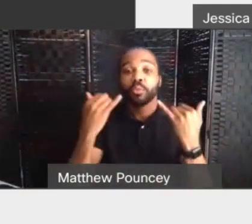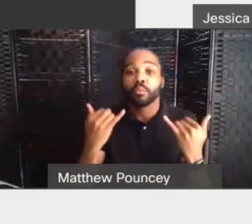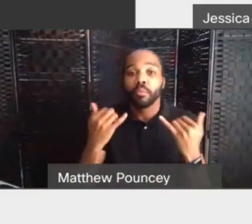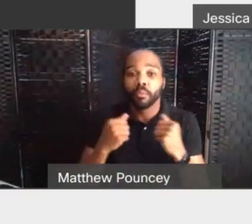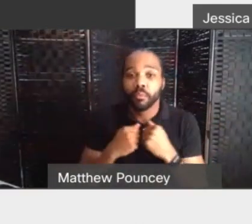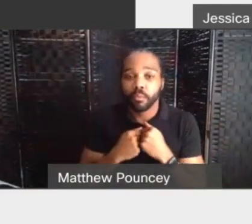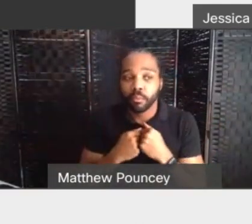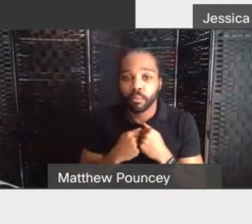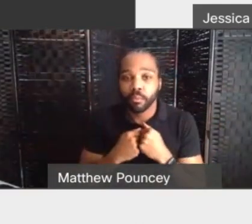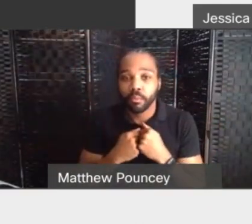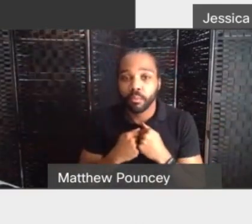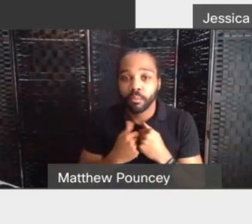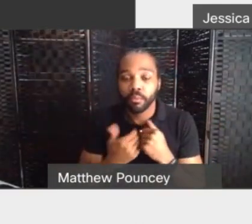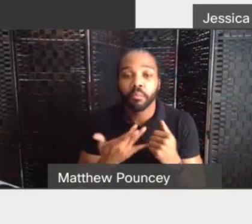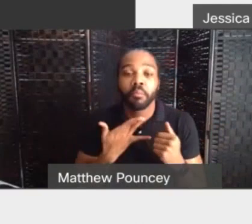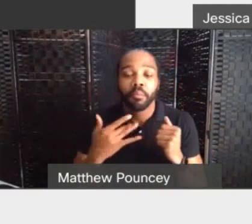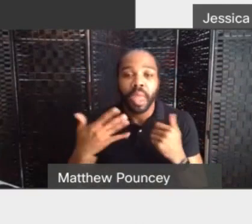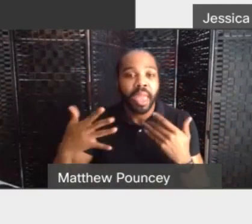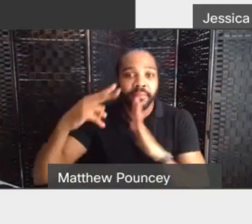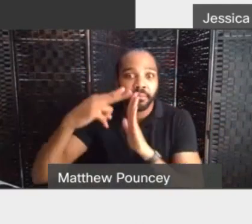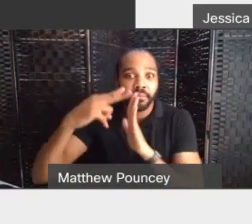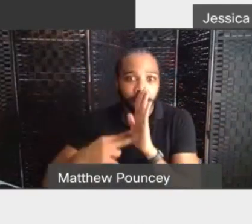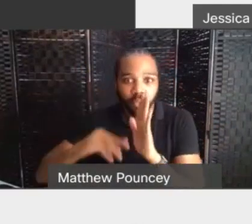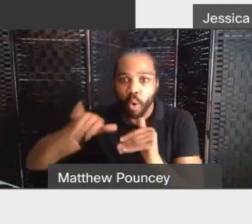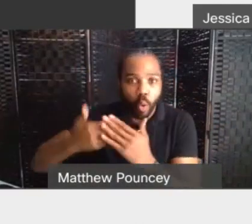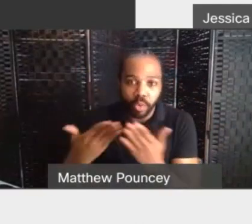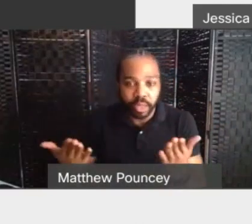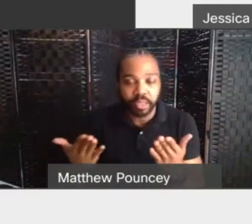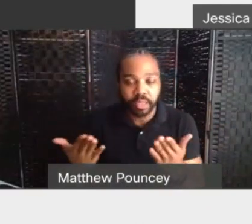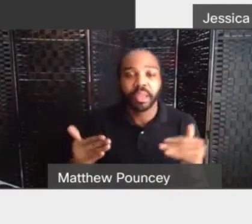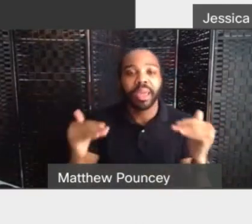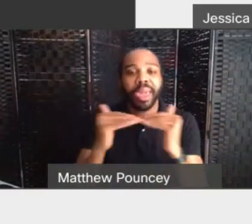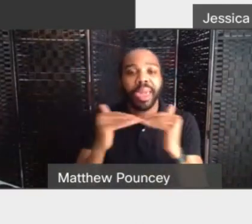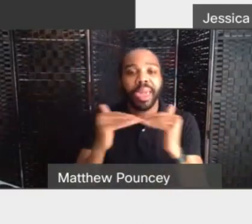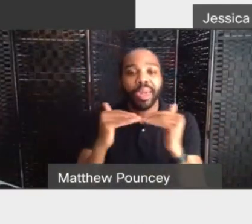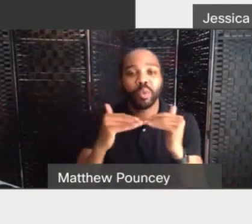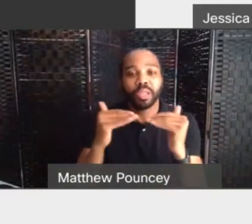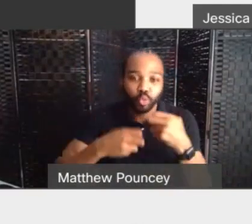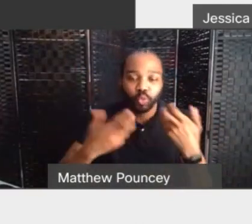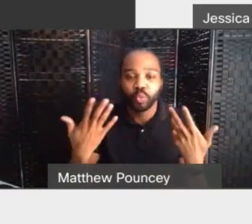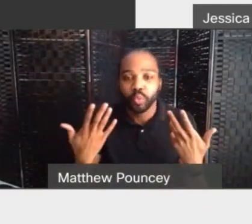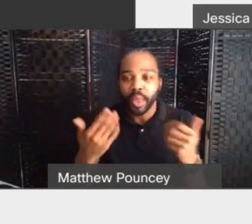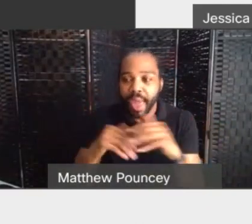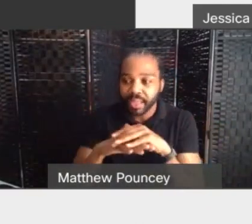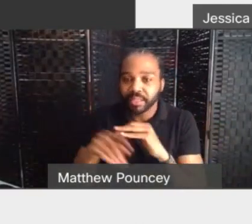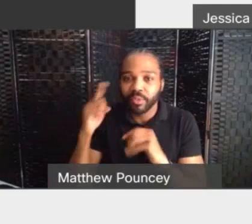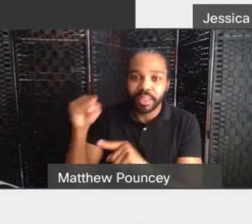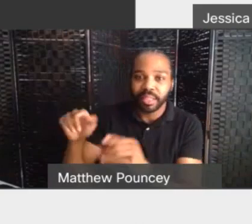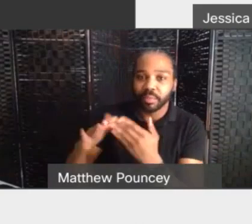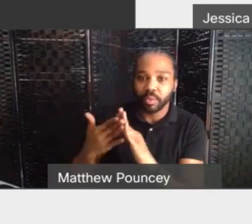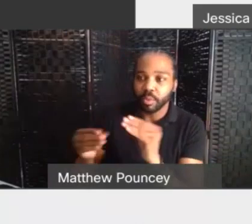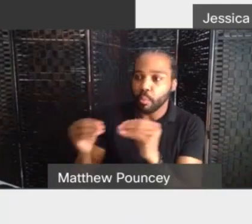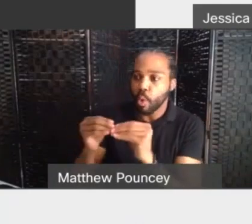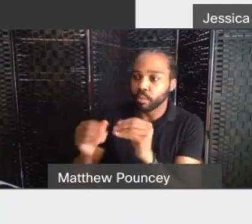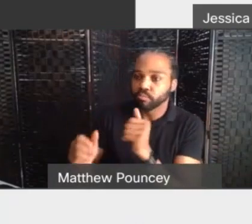sorry, I didn't read the whole. So it is an equity issue, equity of access opportunities for a population that is more at risk, not